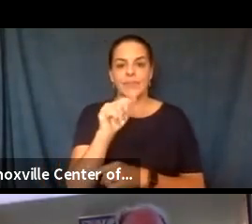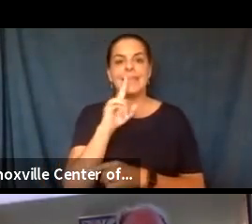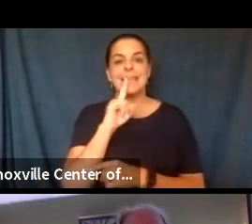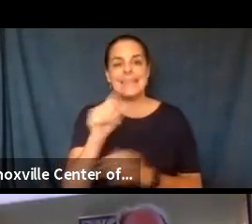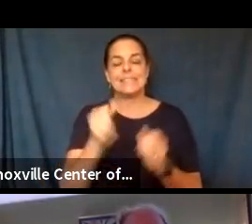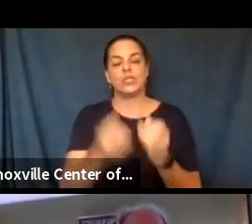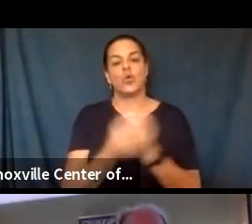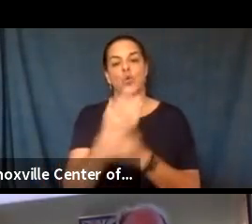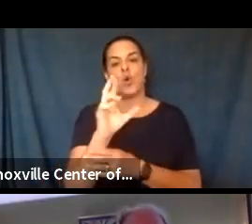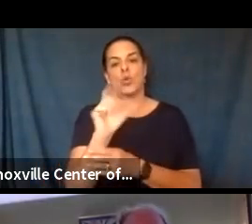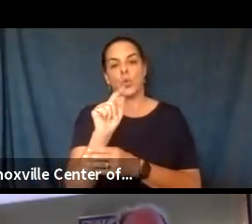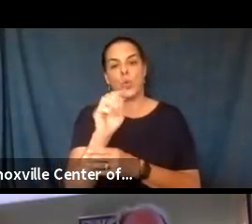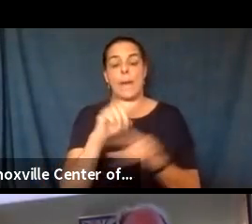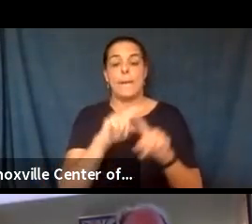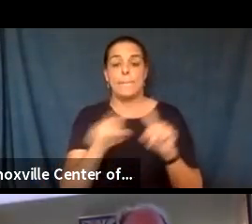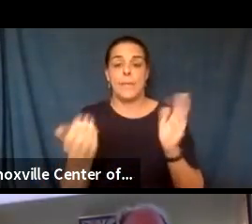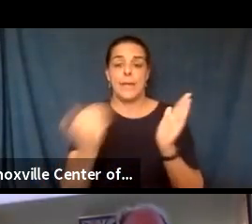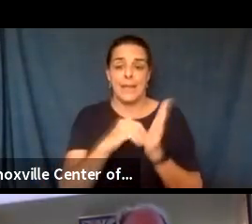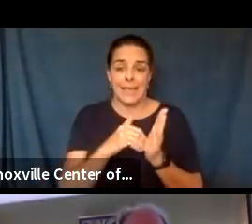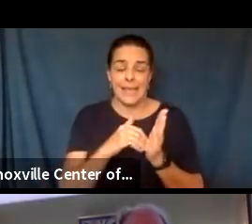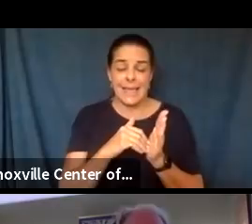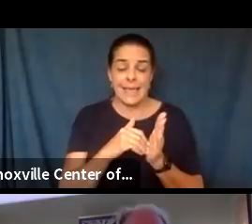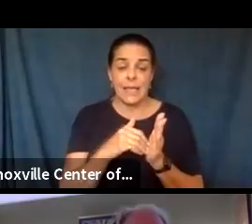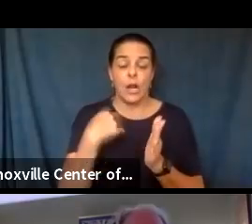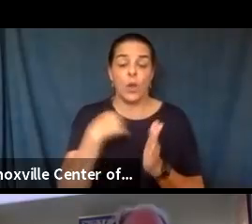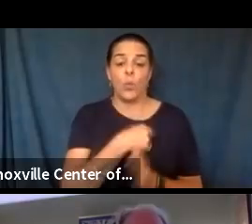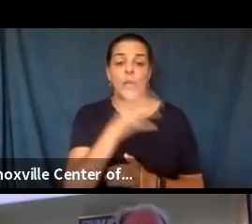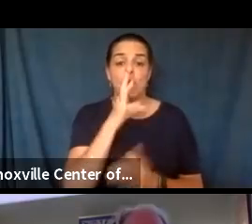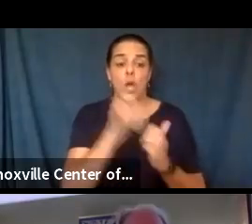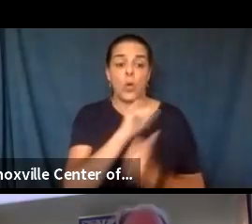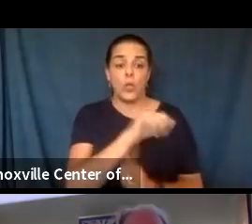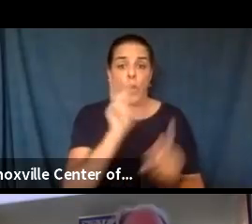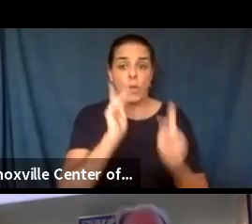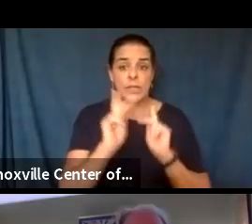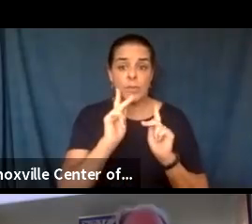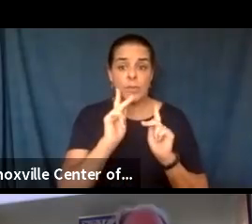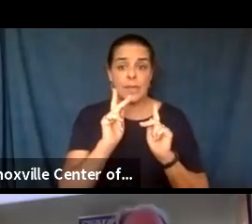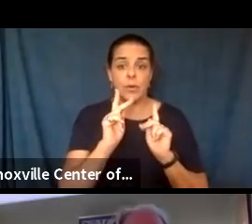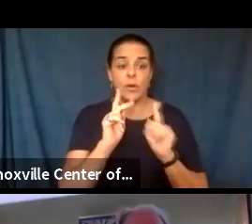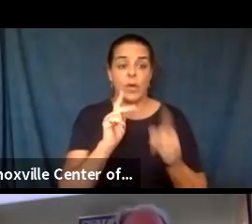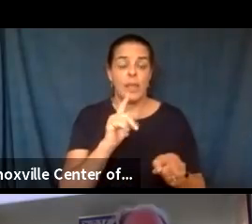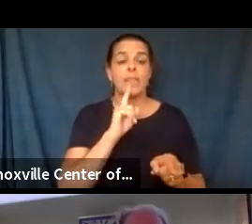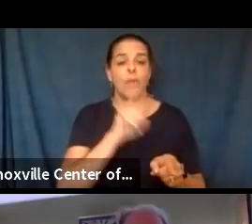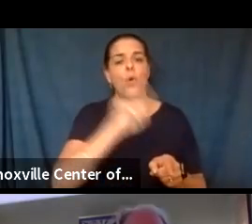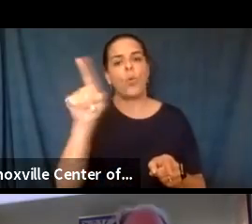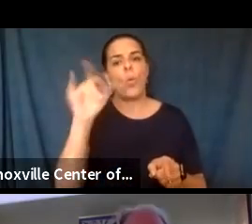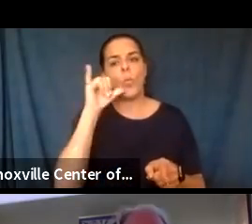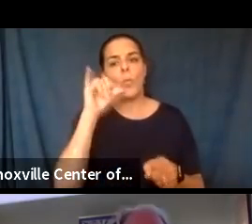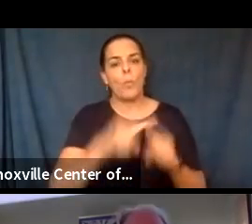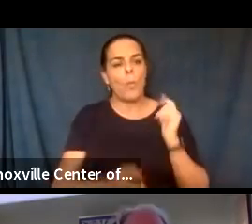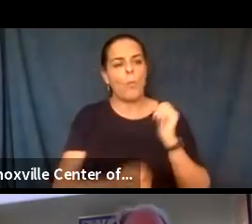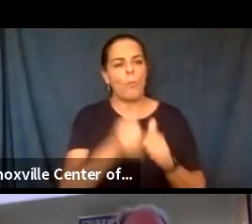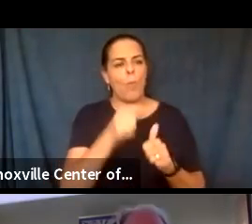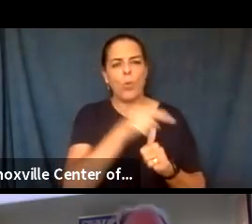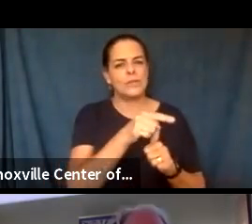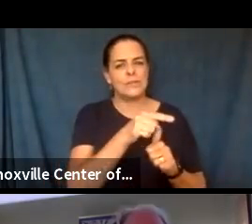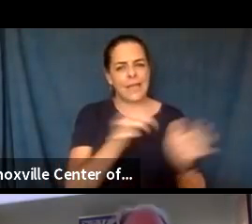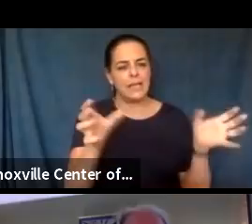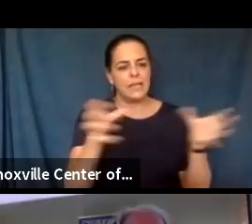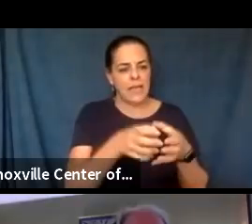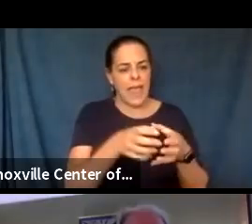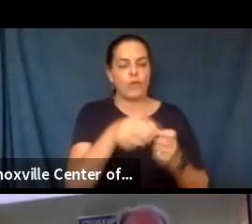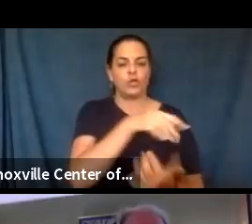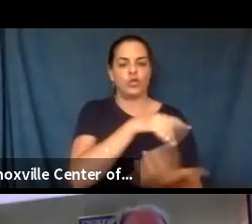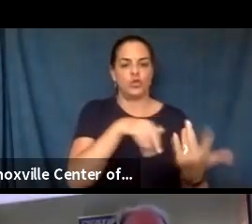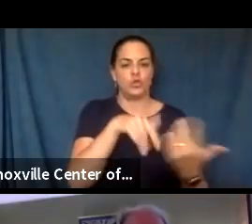rate. But again, when we talk to these folks, people are going out to bars, but we're mostly seeing people gather